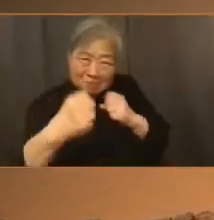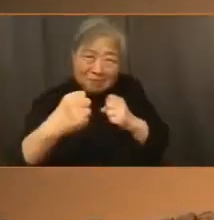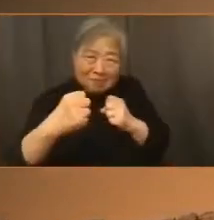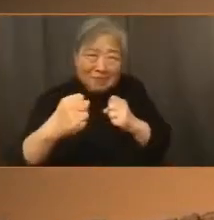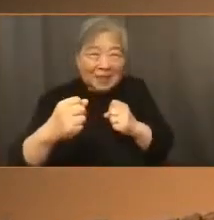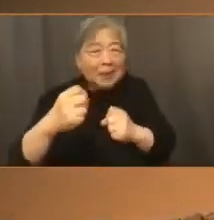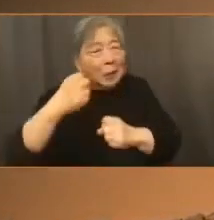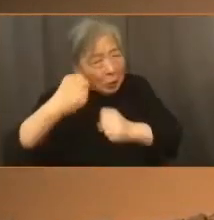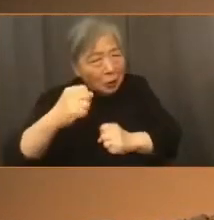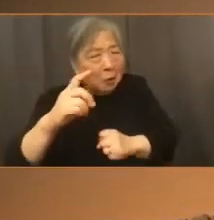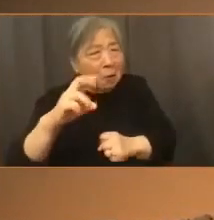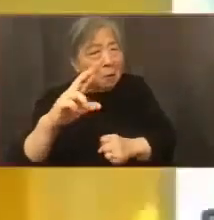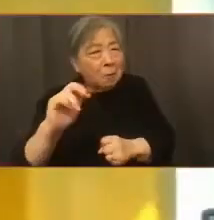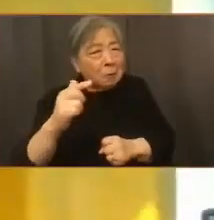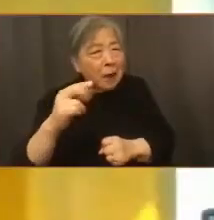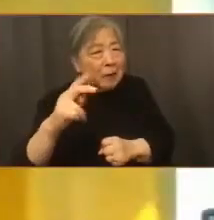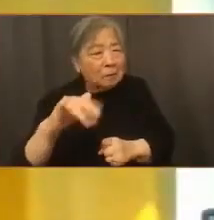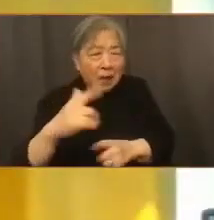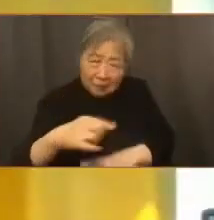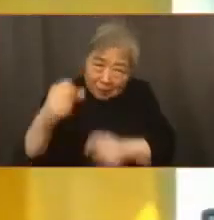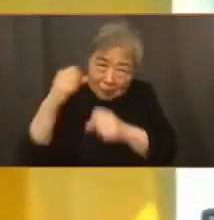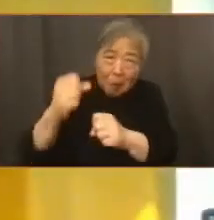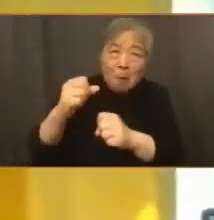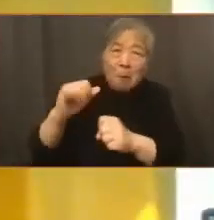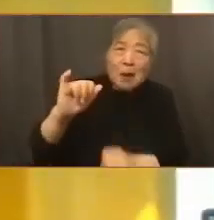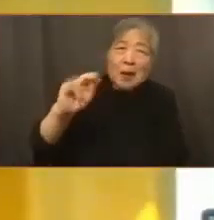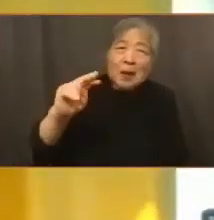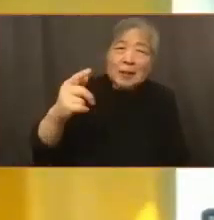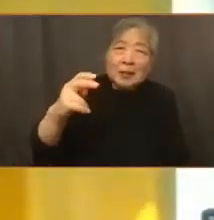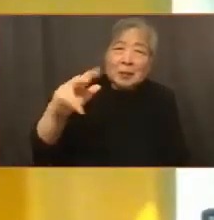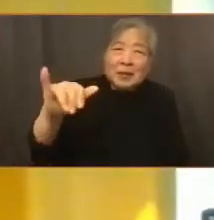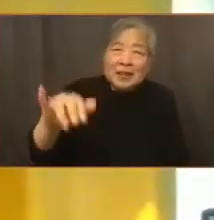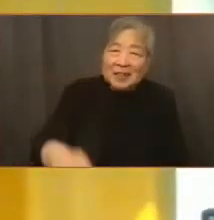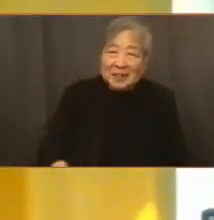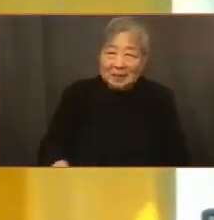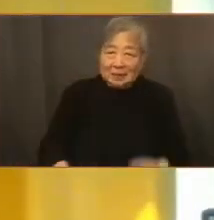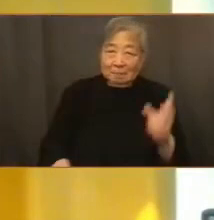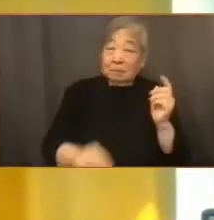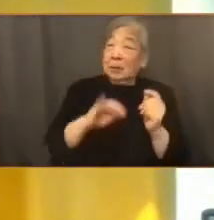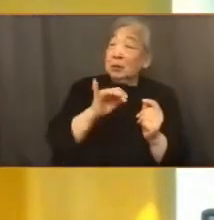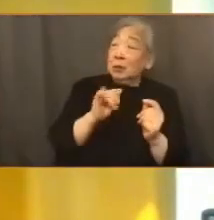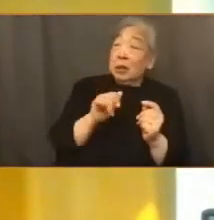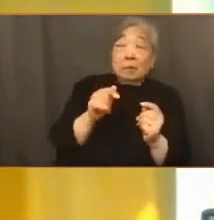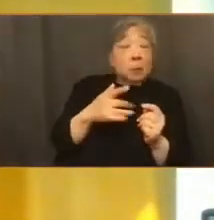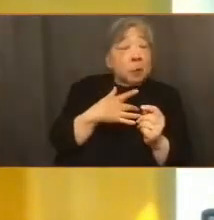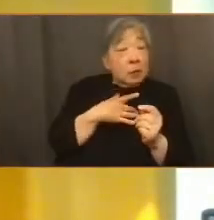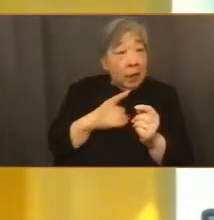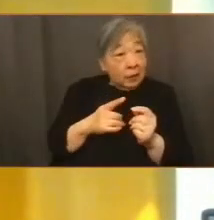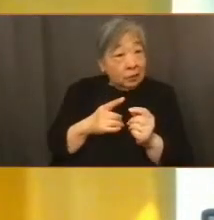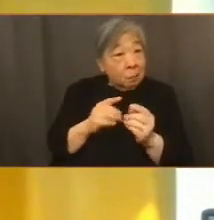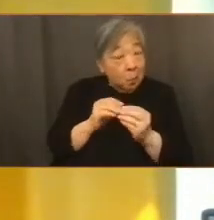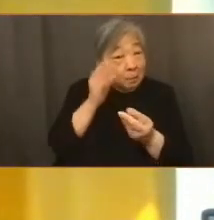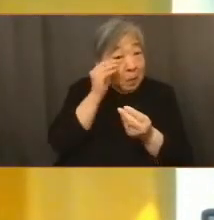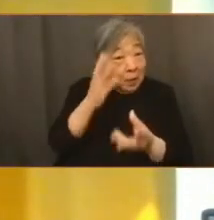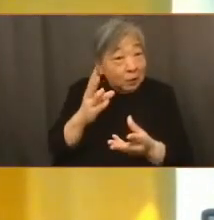Dragonfly. Okay. If you'd like to stay updated on the Mars helicopter, visit